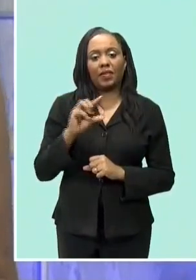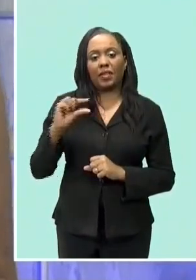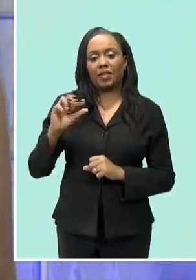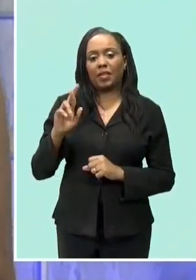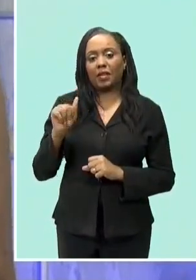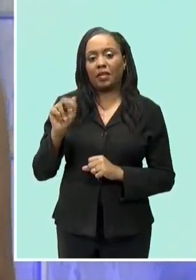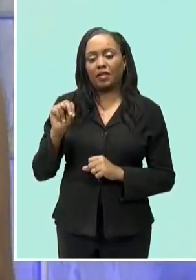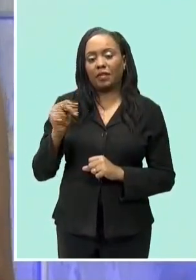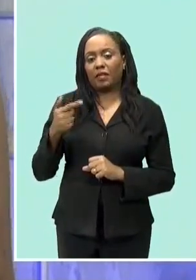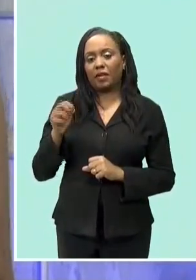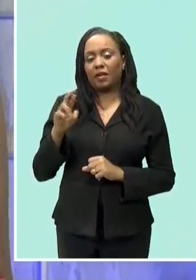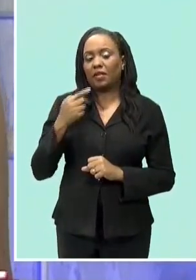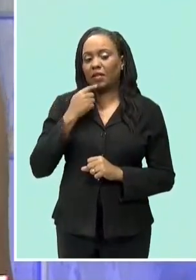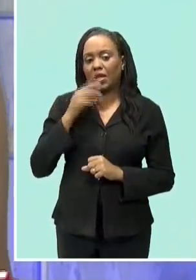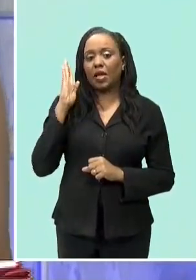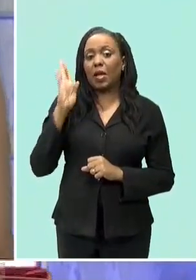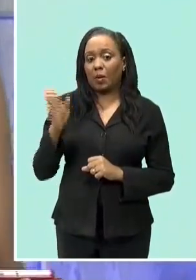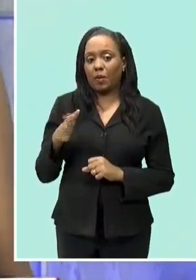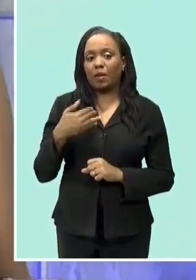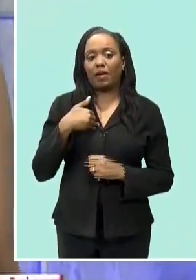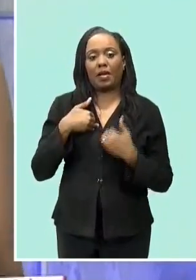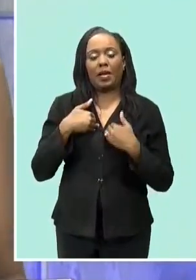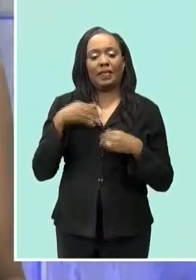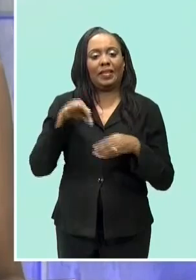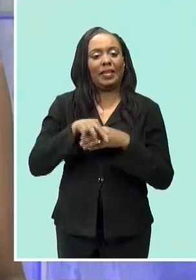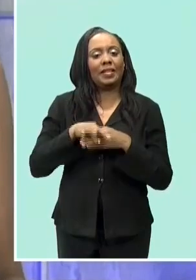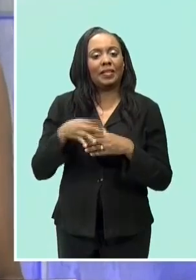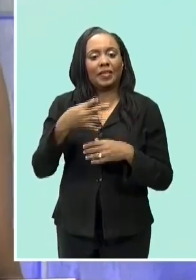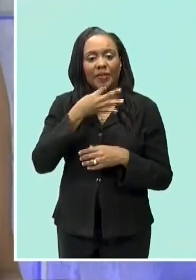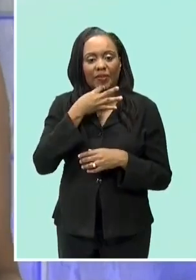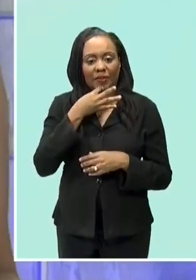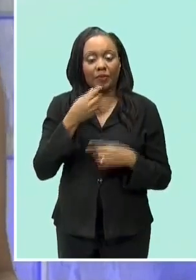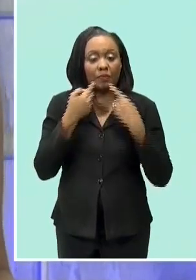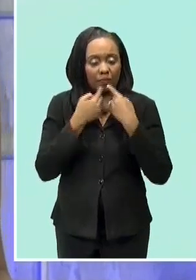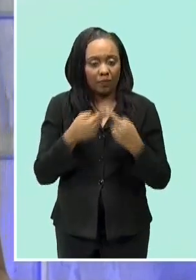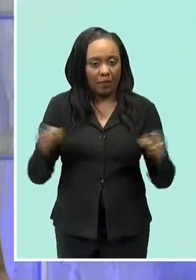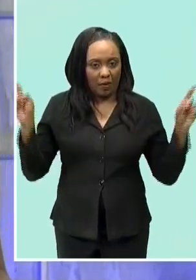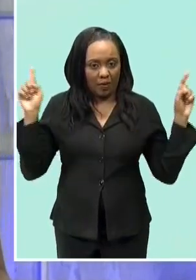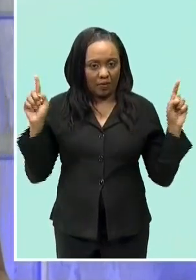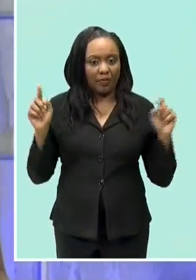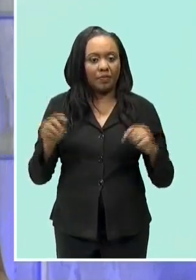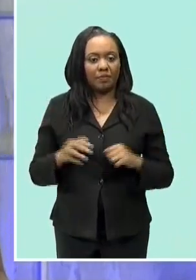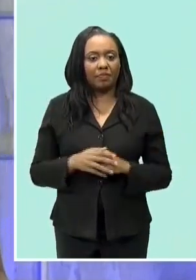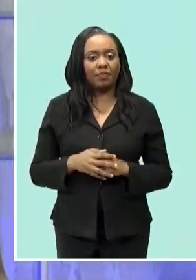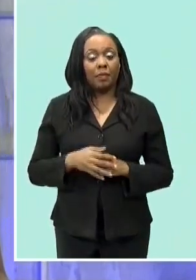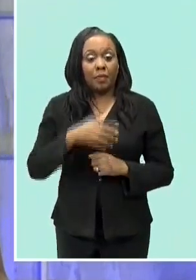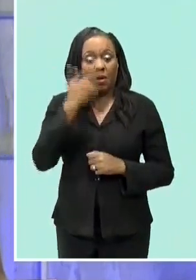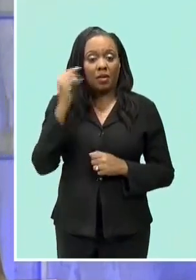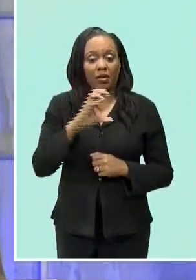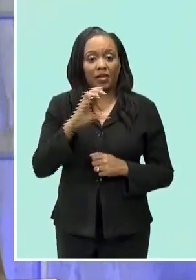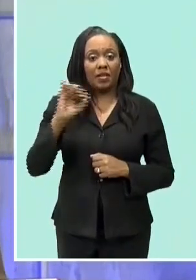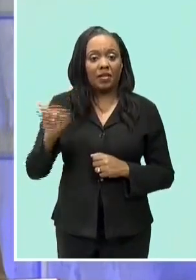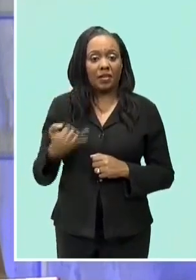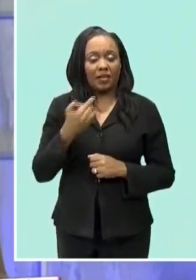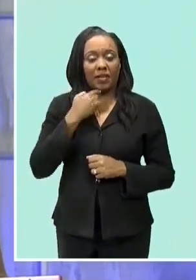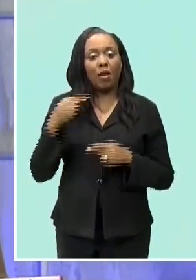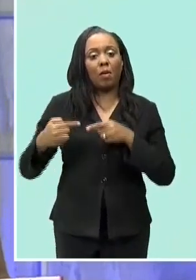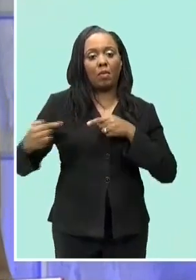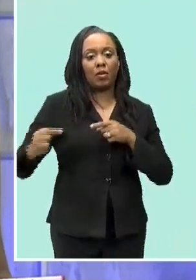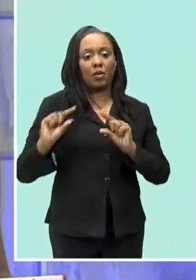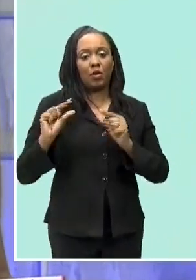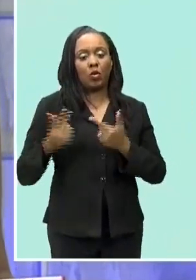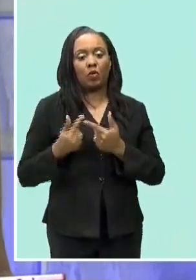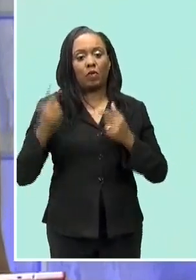polls. The announcement comes after the Caribbean Court of Justice ruled the opposition's no confidence motion was properly